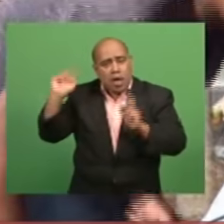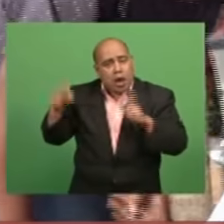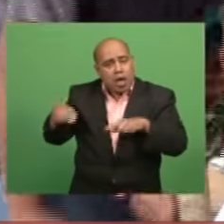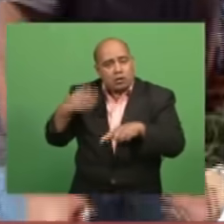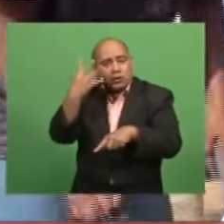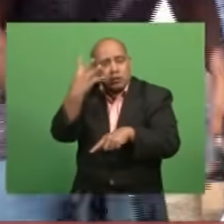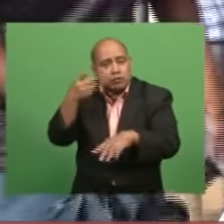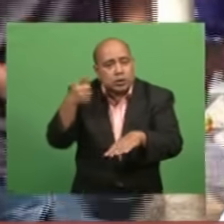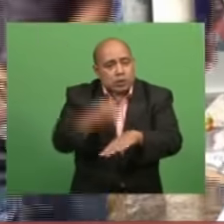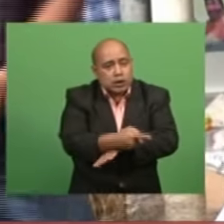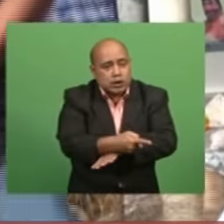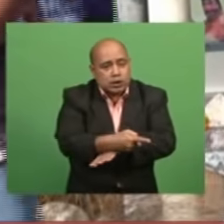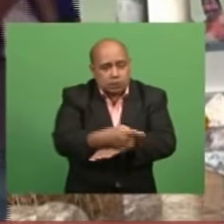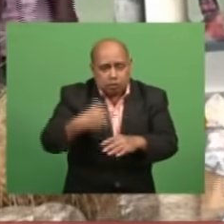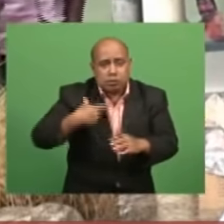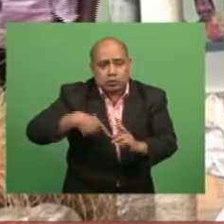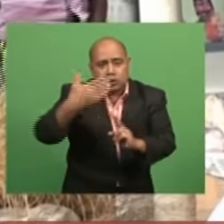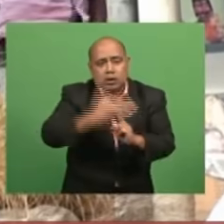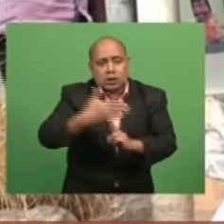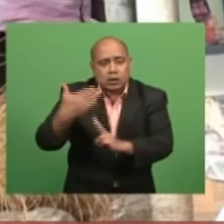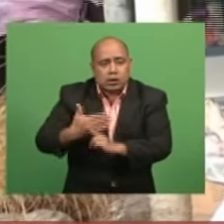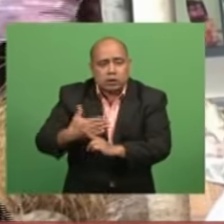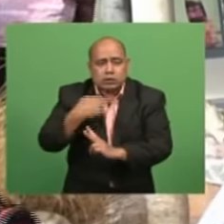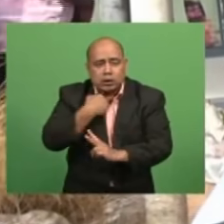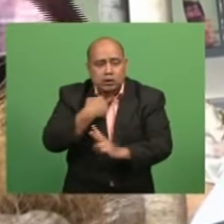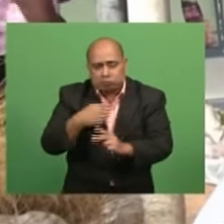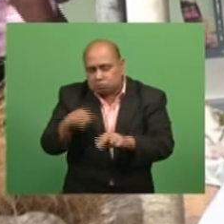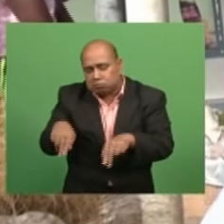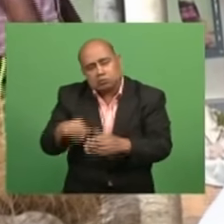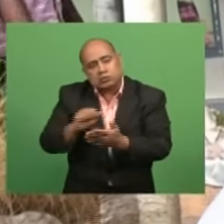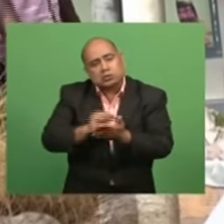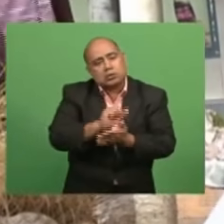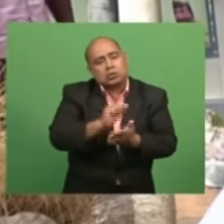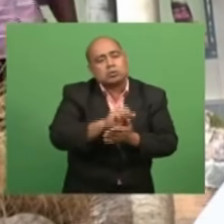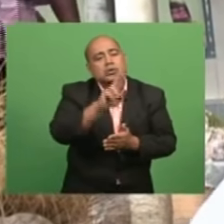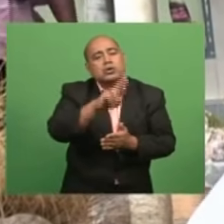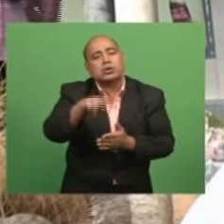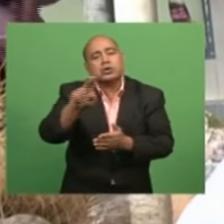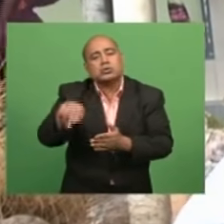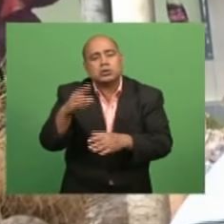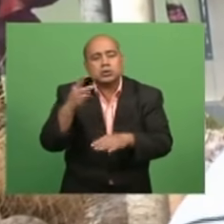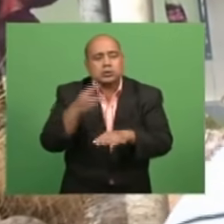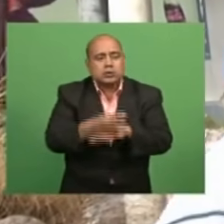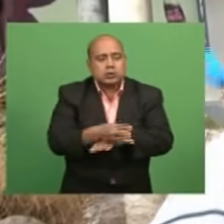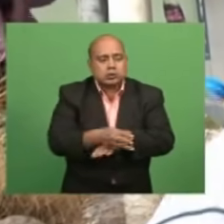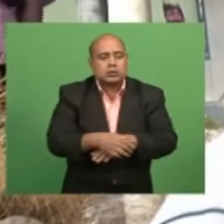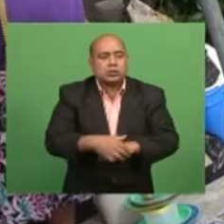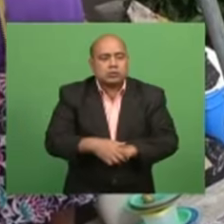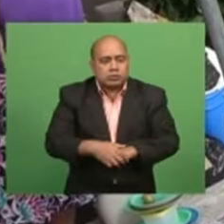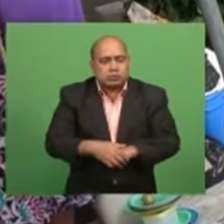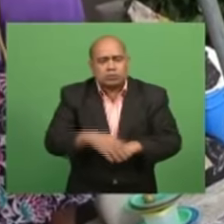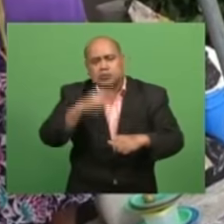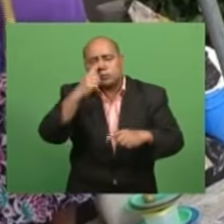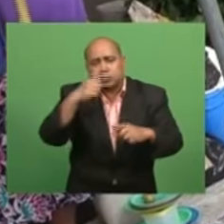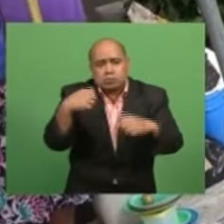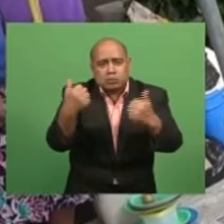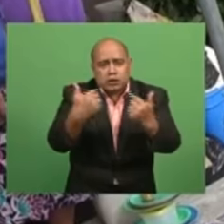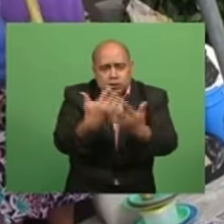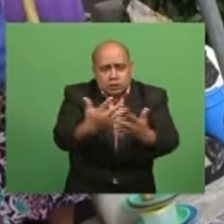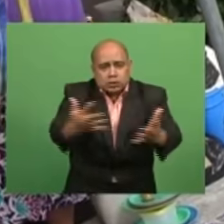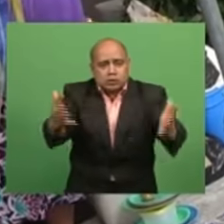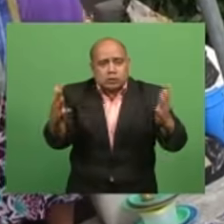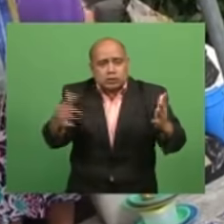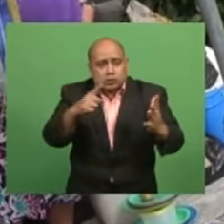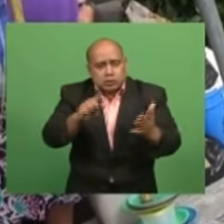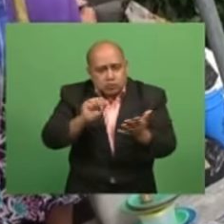I have been selling in Nosori for 4 weeks, and because there are many vendors and fewer customers, our income have been really